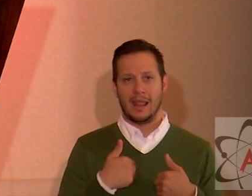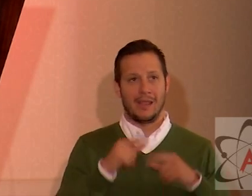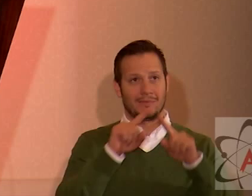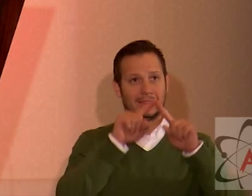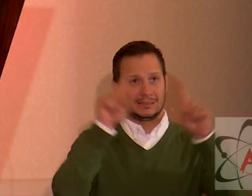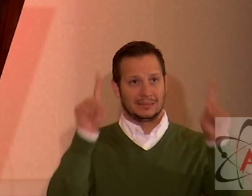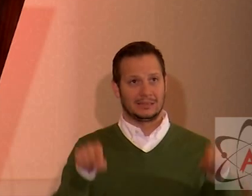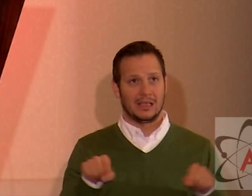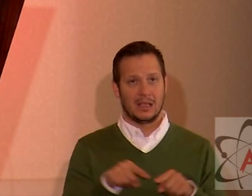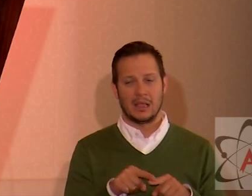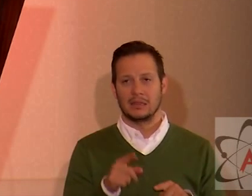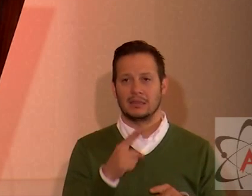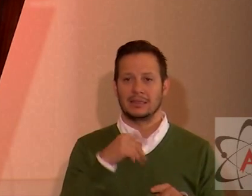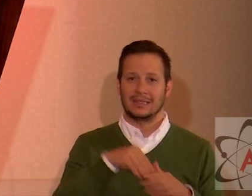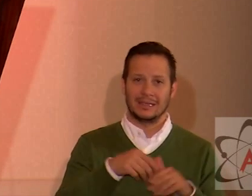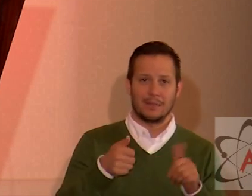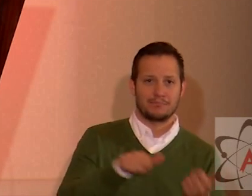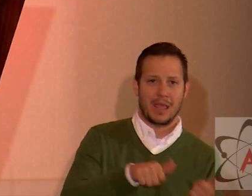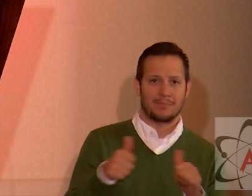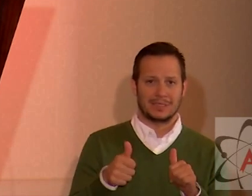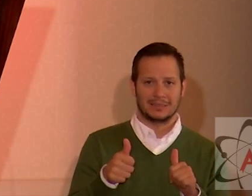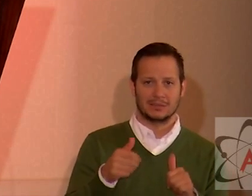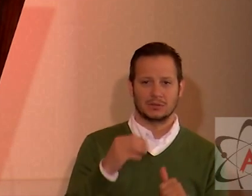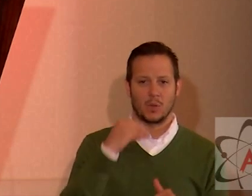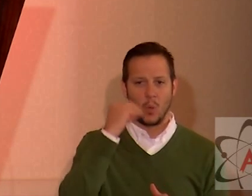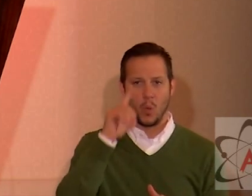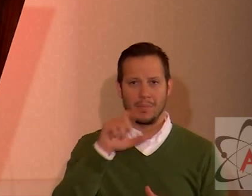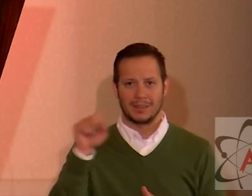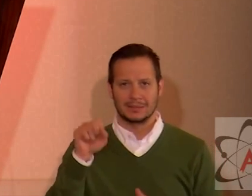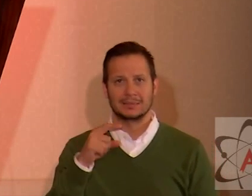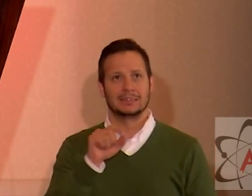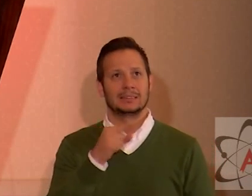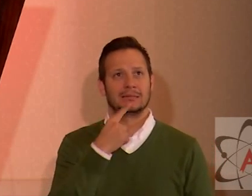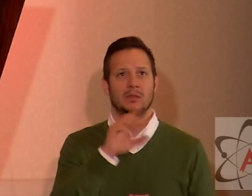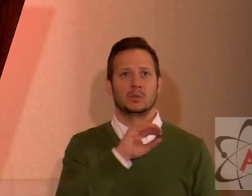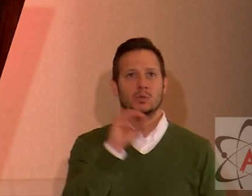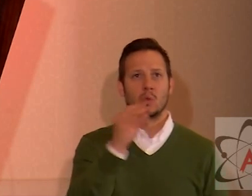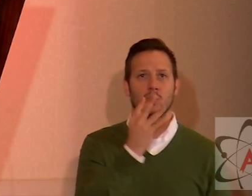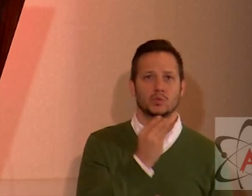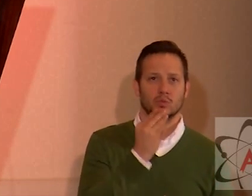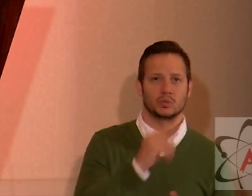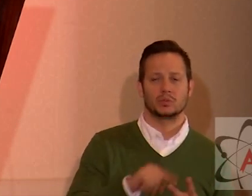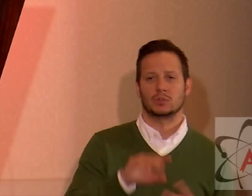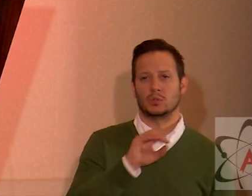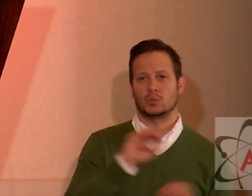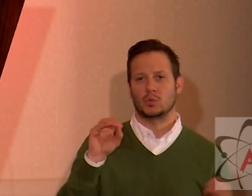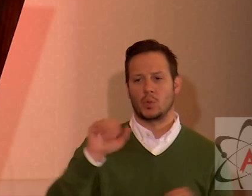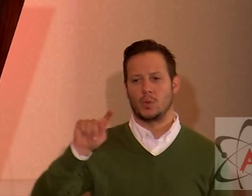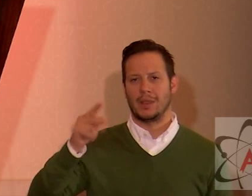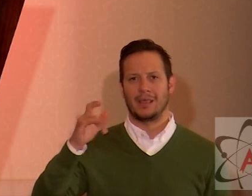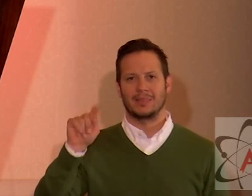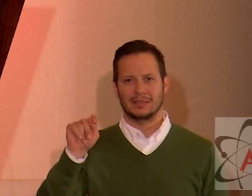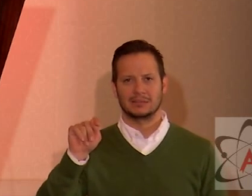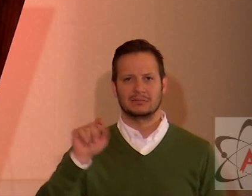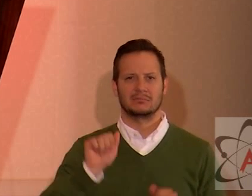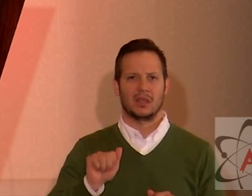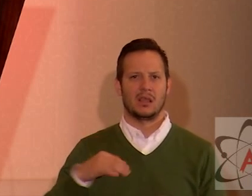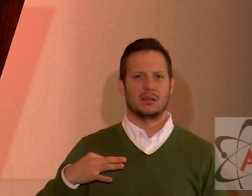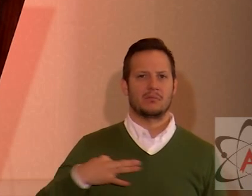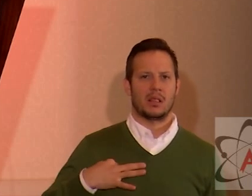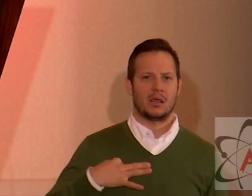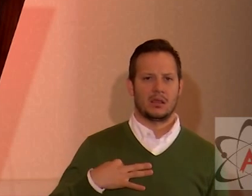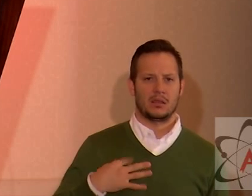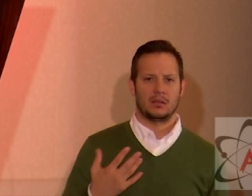Baptist homeless shelter that said, "No Jews or atheists need apply," as if humanists tucked in the